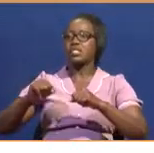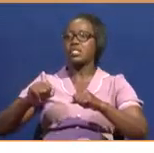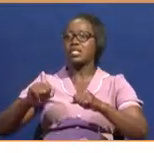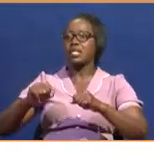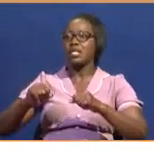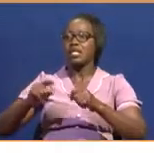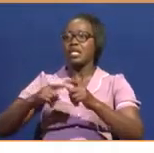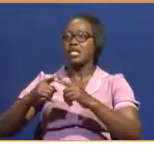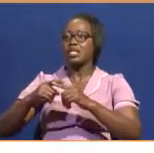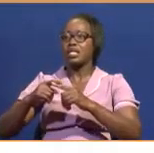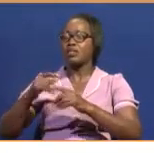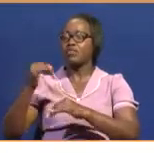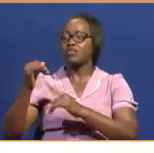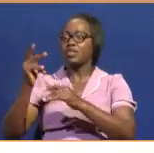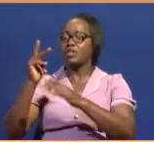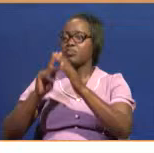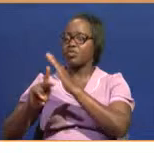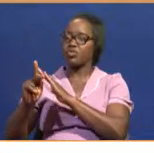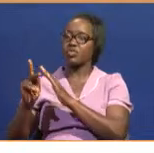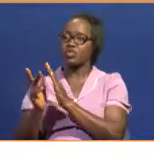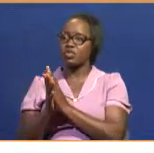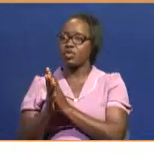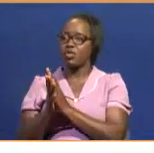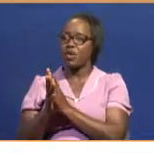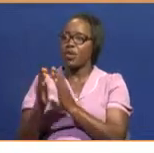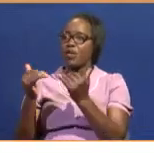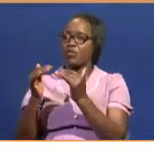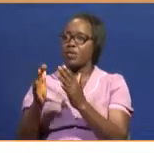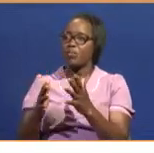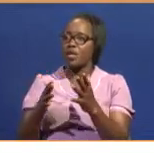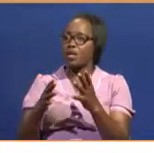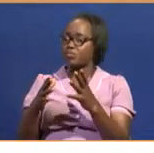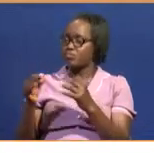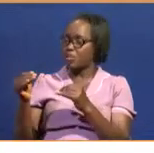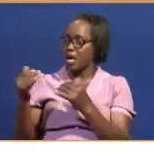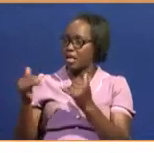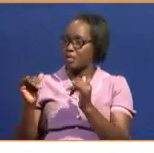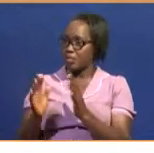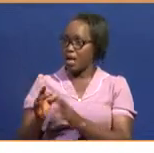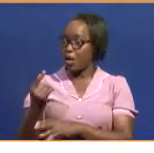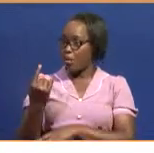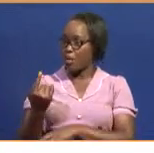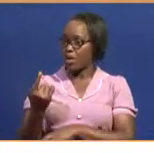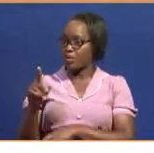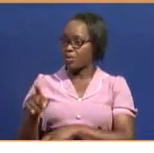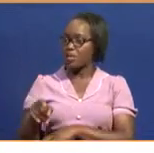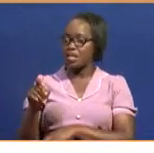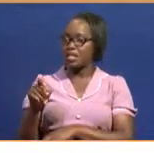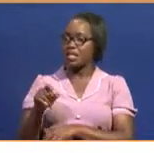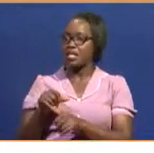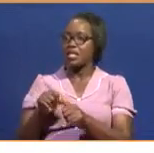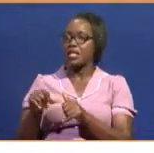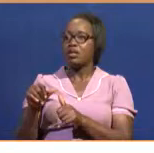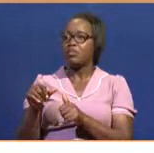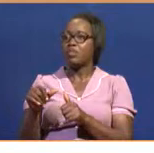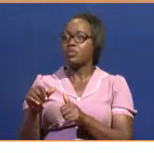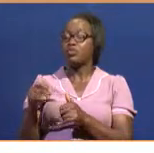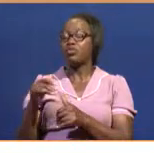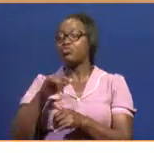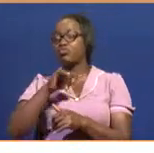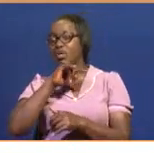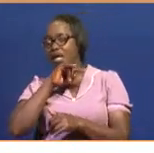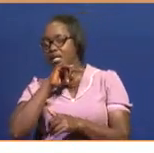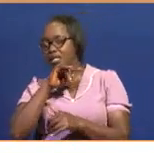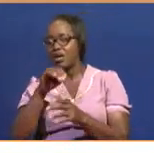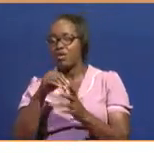and to eventually professional. So for a player to go out and play, one player, we need, like, if they went even to Uganda